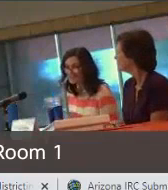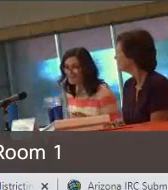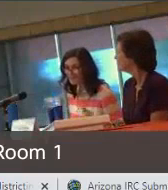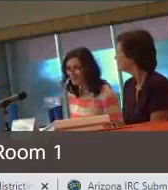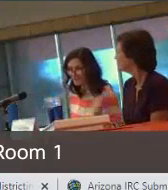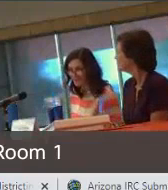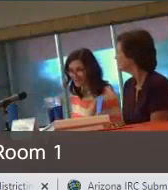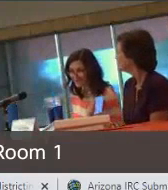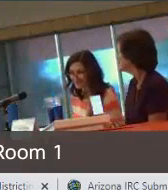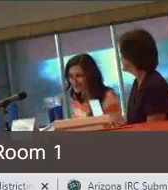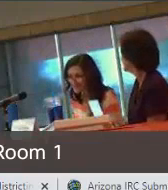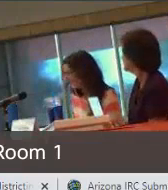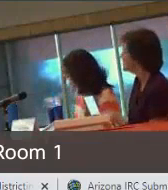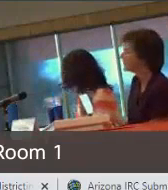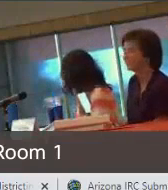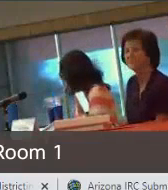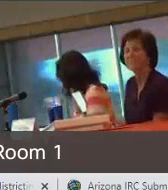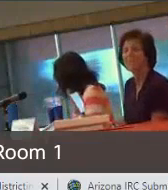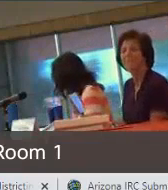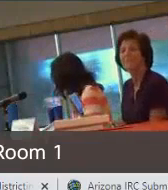I hate to be the bearer of bad news.